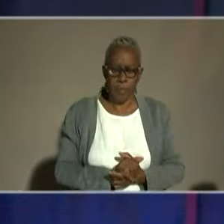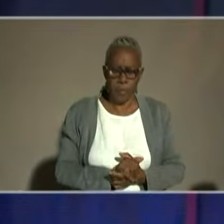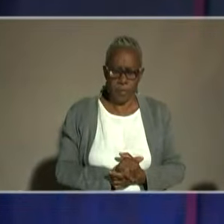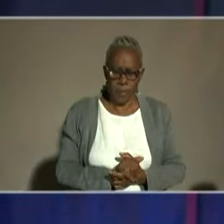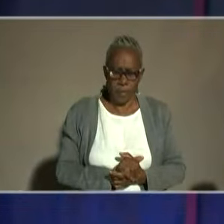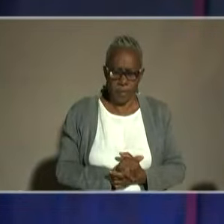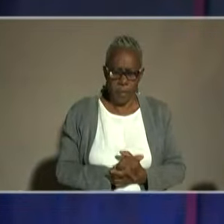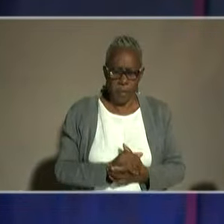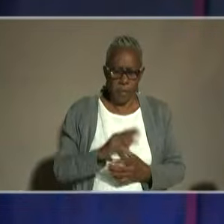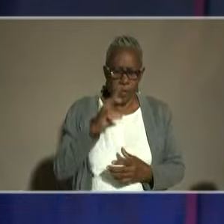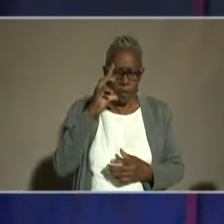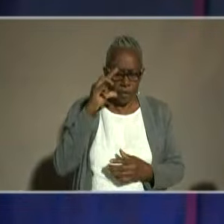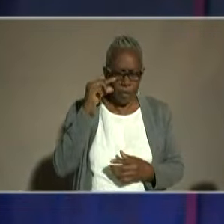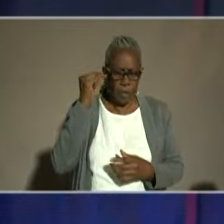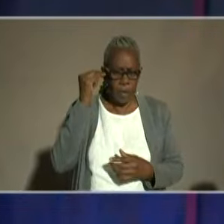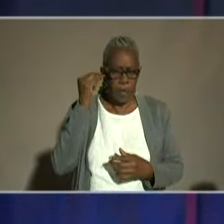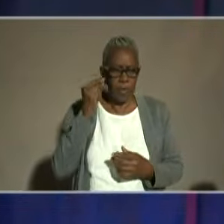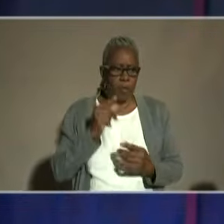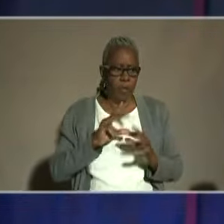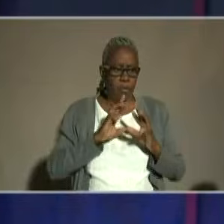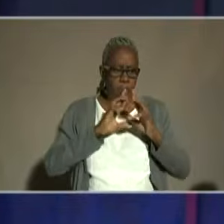Mr. Golding has the opportunity to respond.